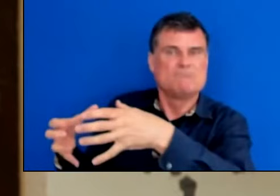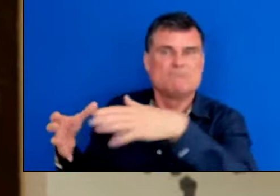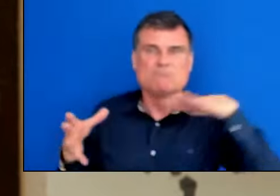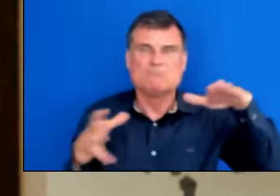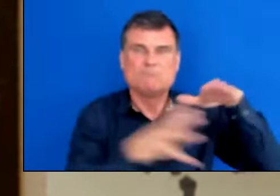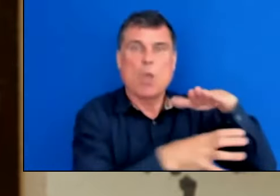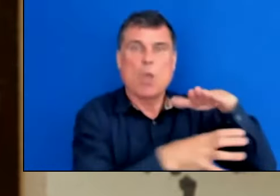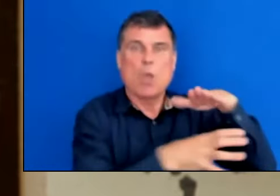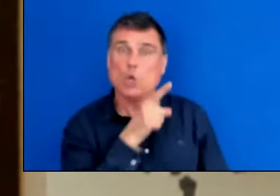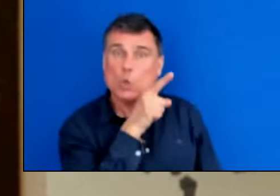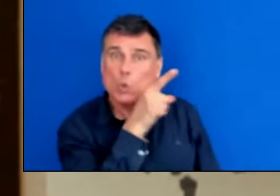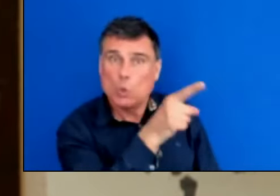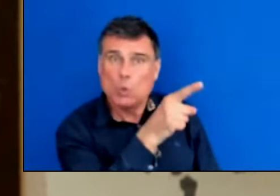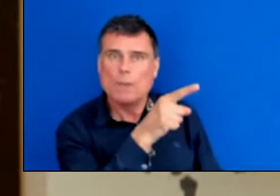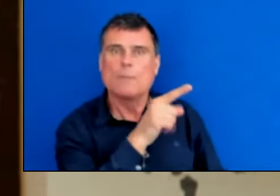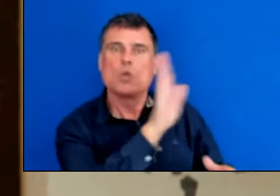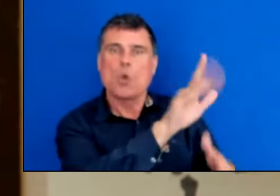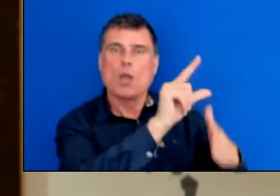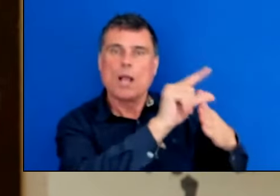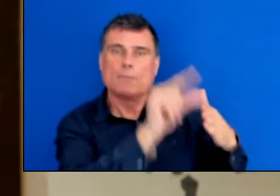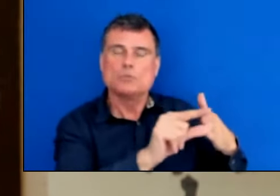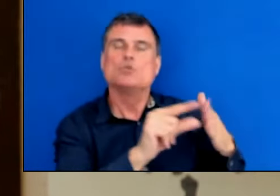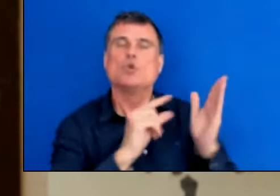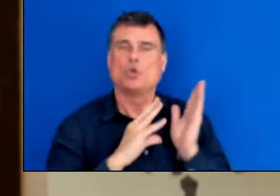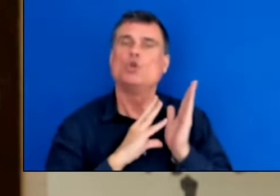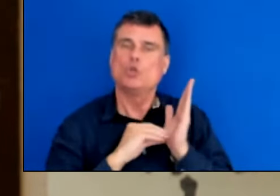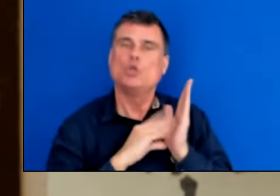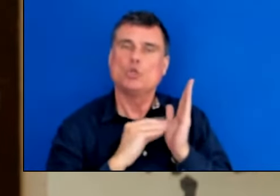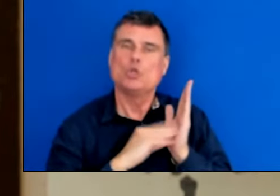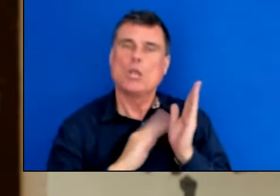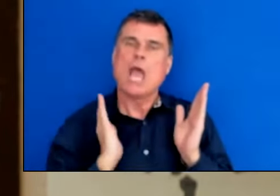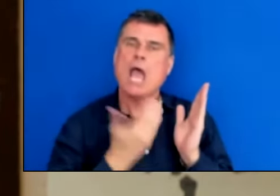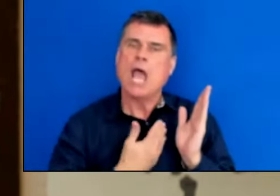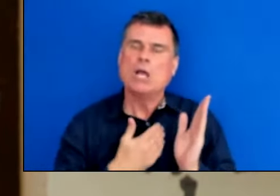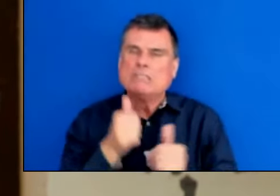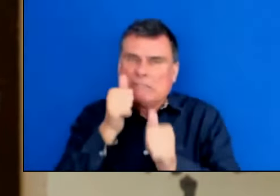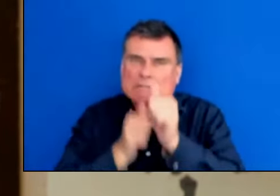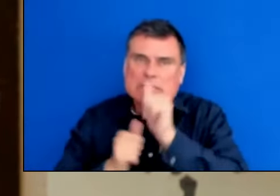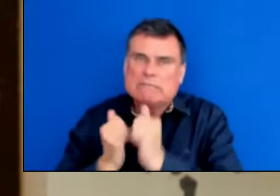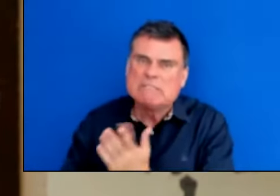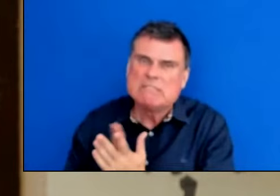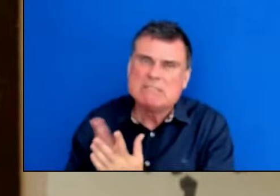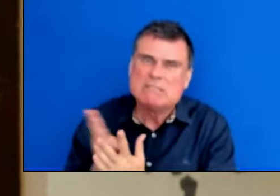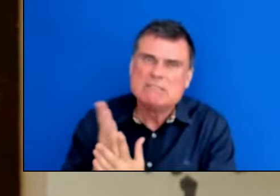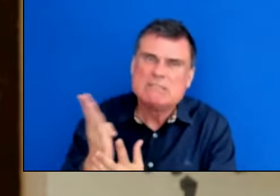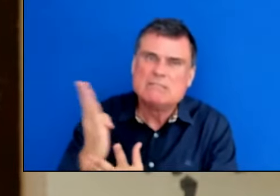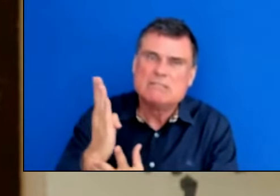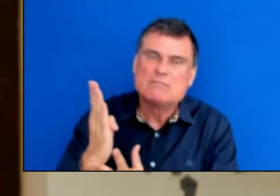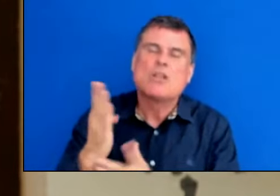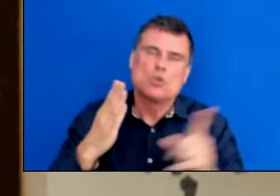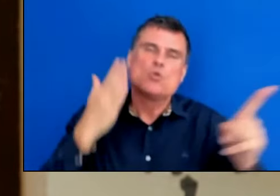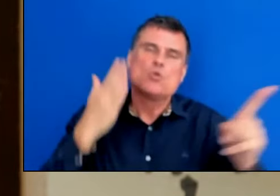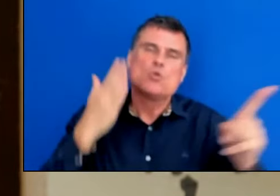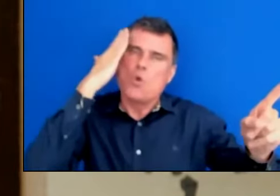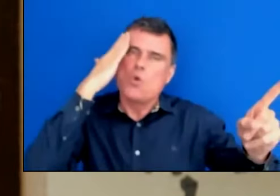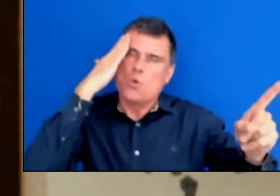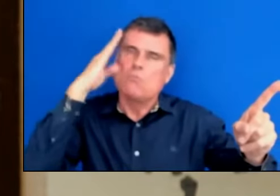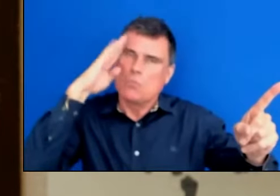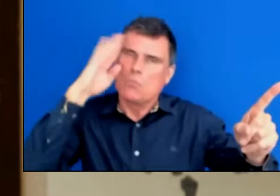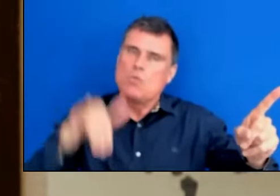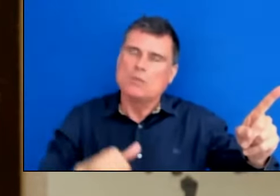you and your government to learn about our suffering. I think you already